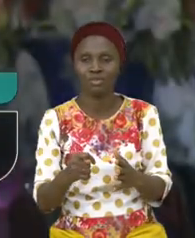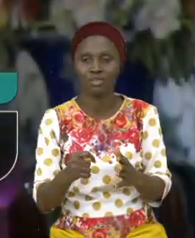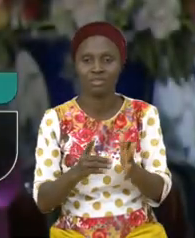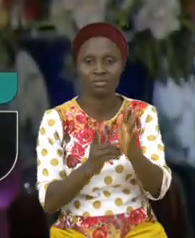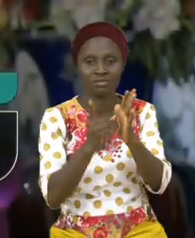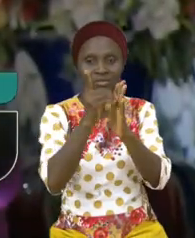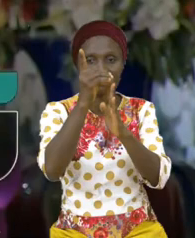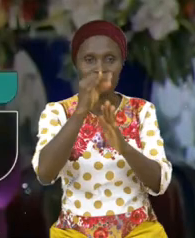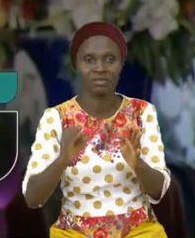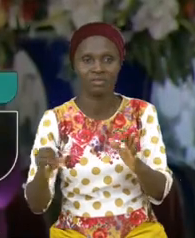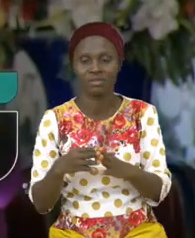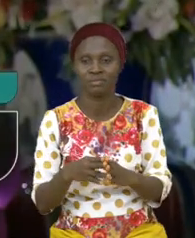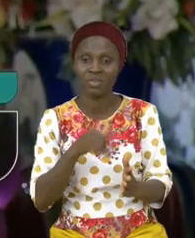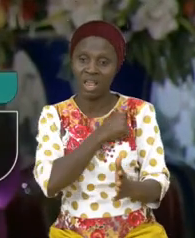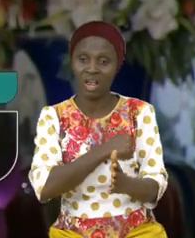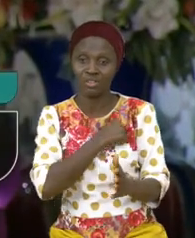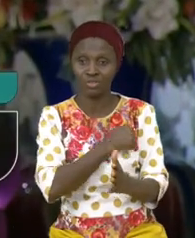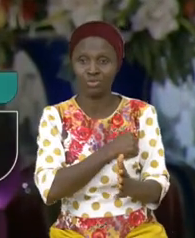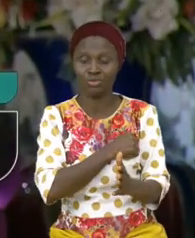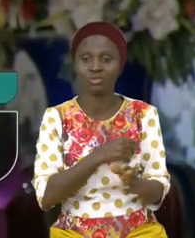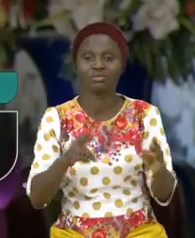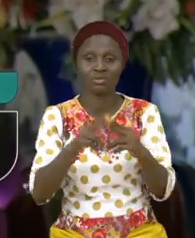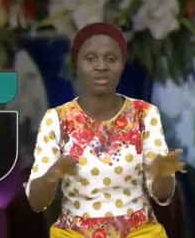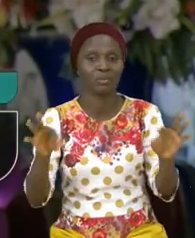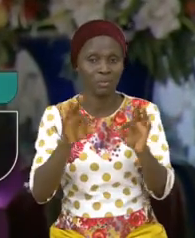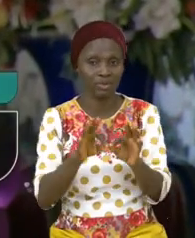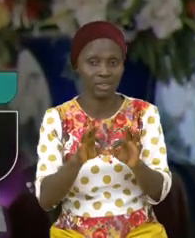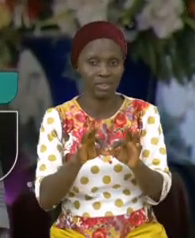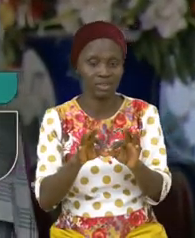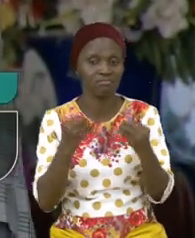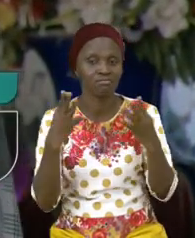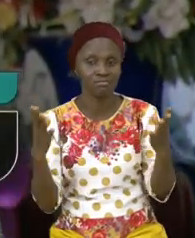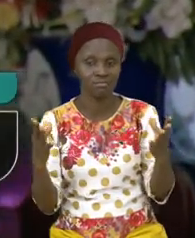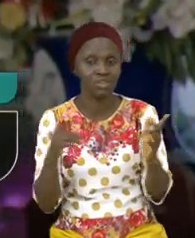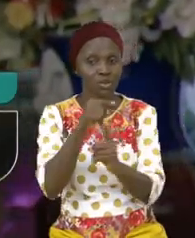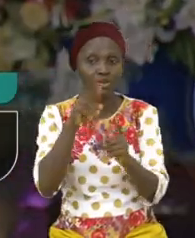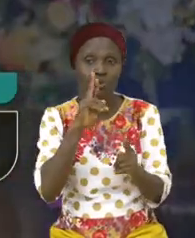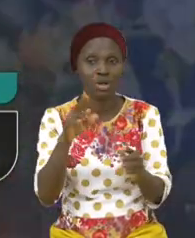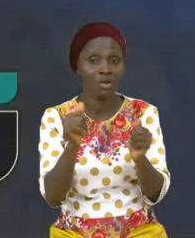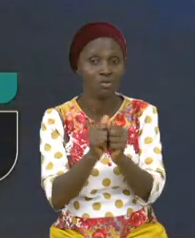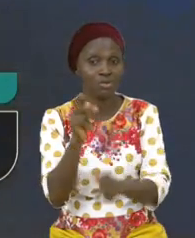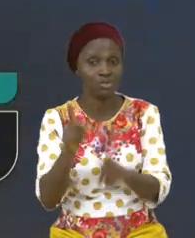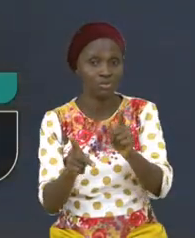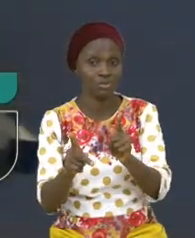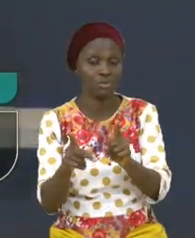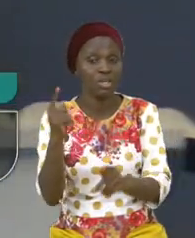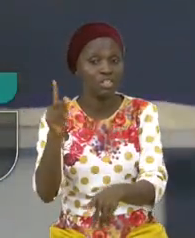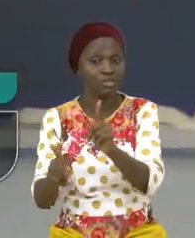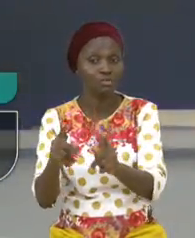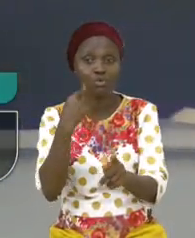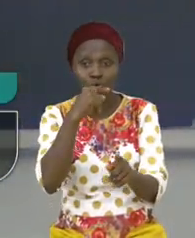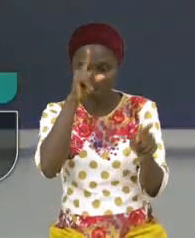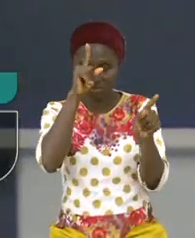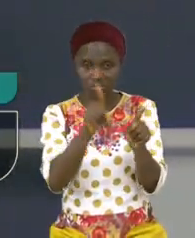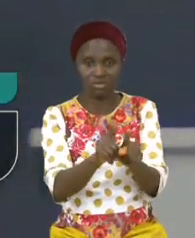attitude matters a lot. You see, when you are with people, the people who agree with you, good